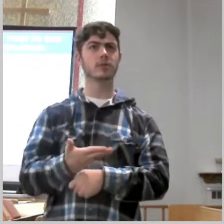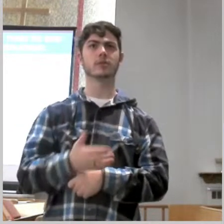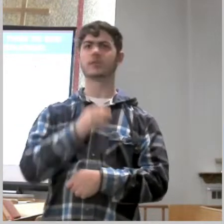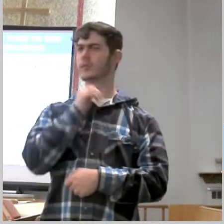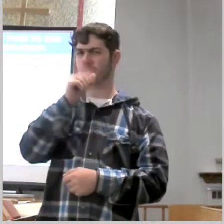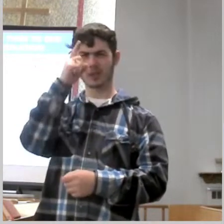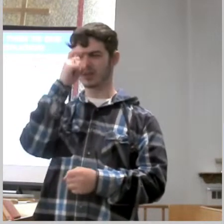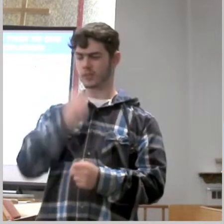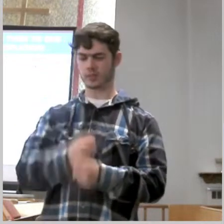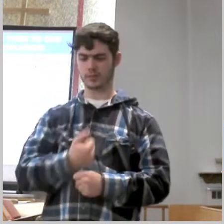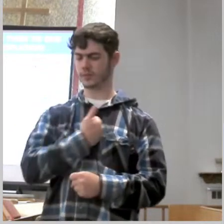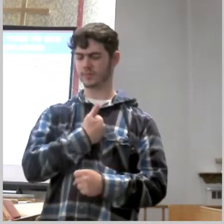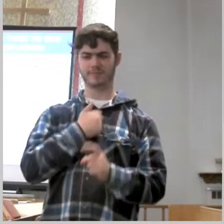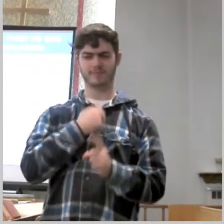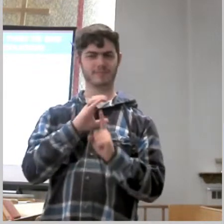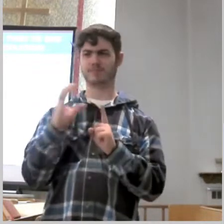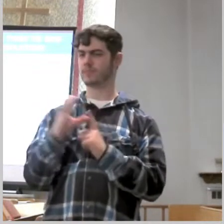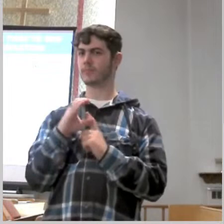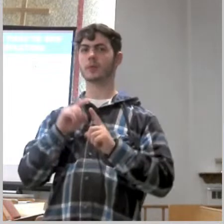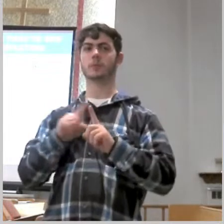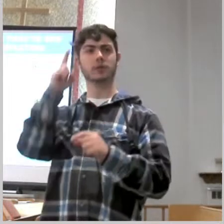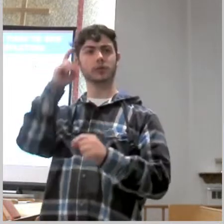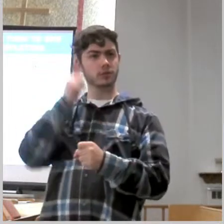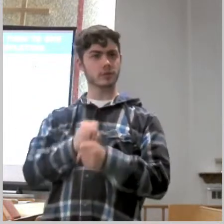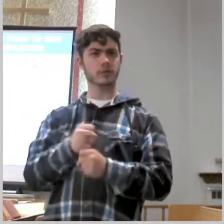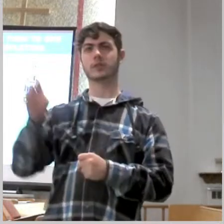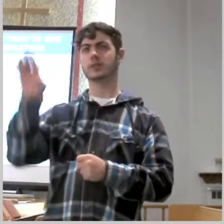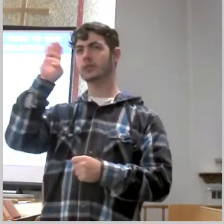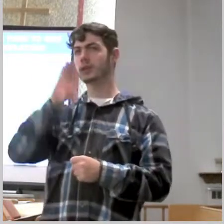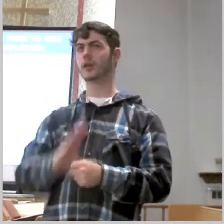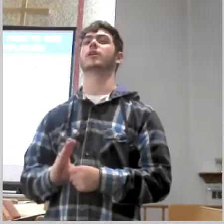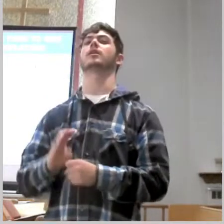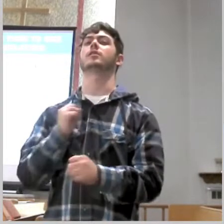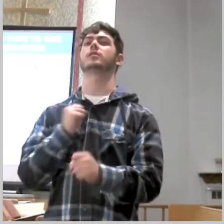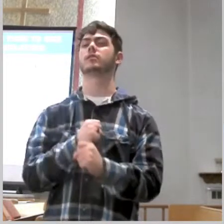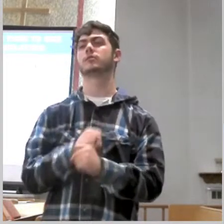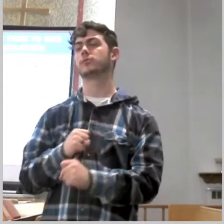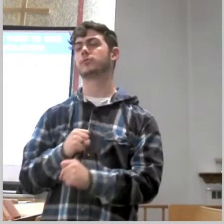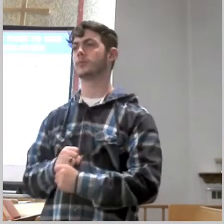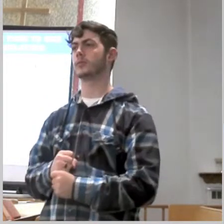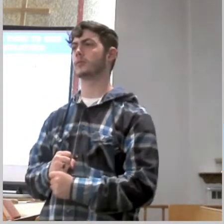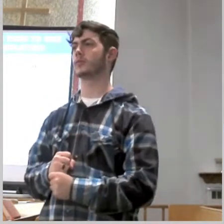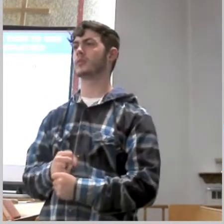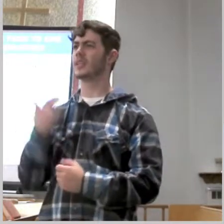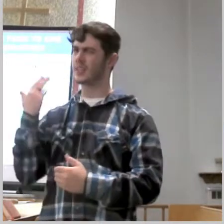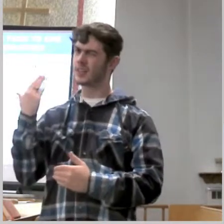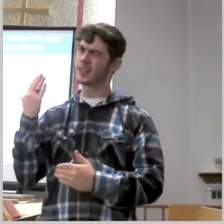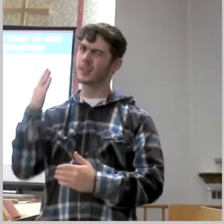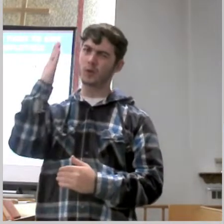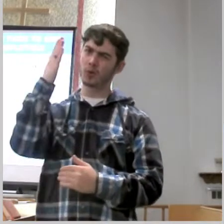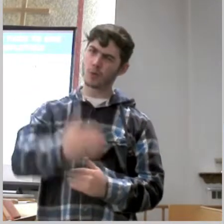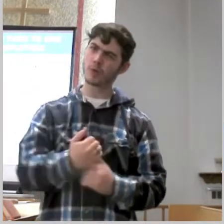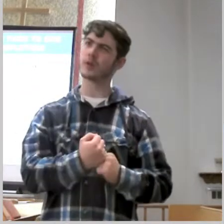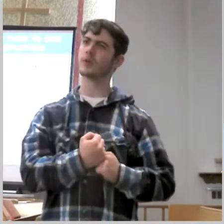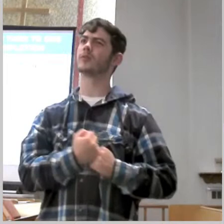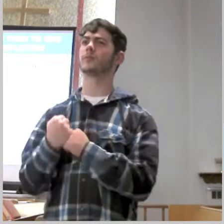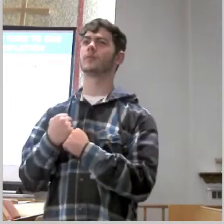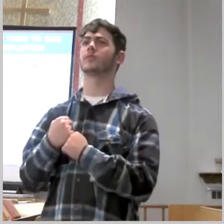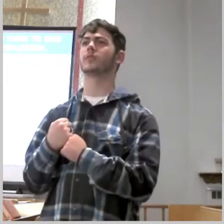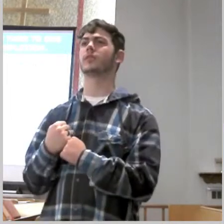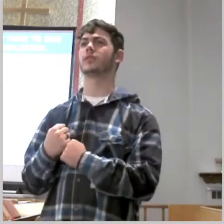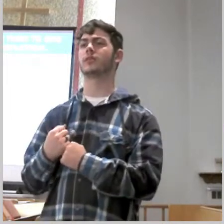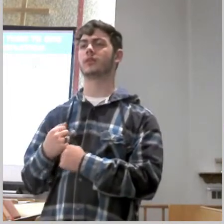trust that God is working here and that somehow He will provide. He is going to provide. Maybe now he's using